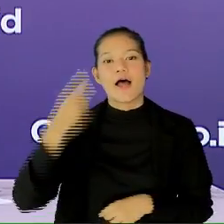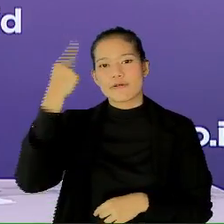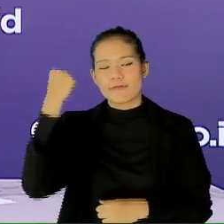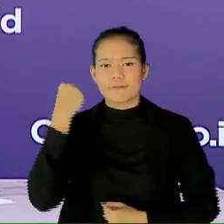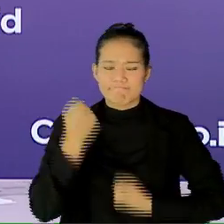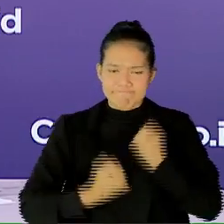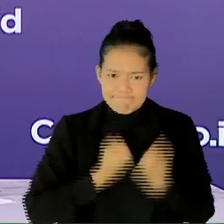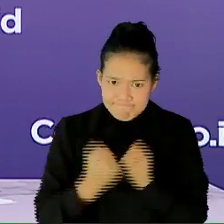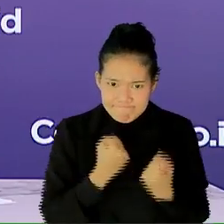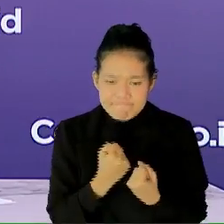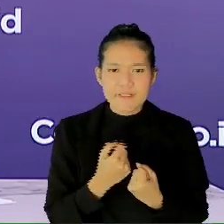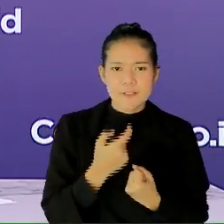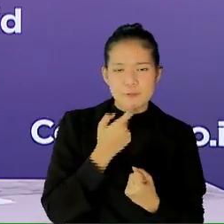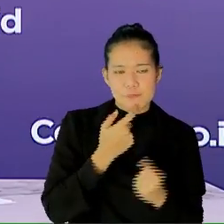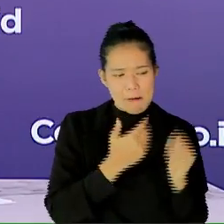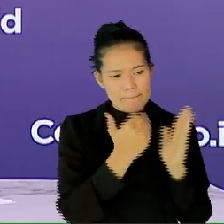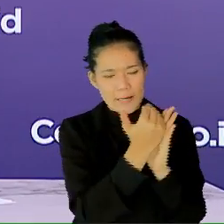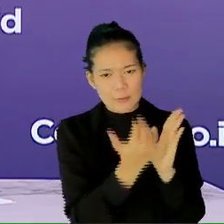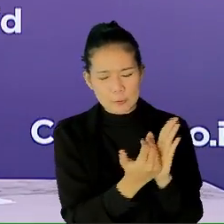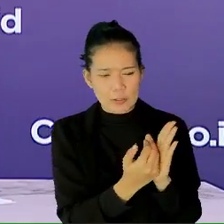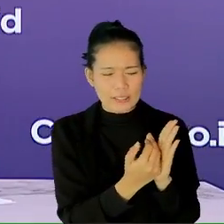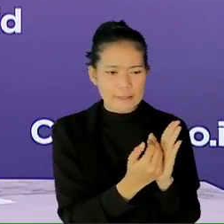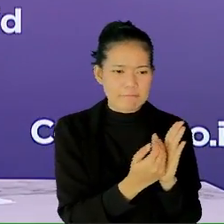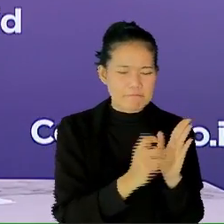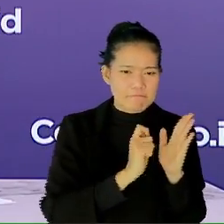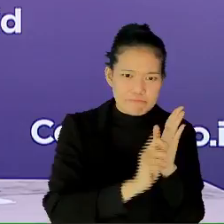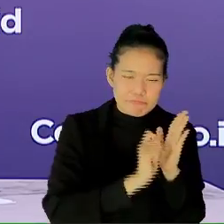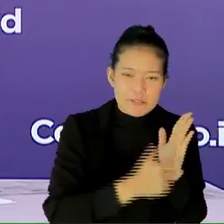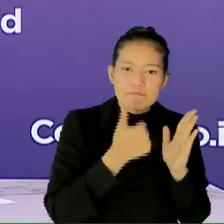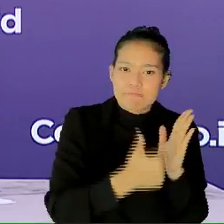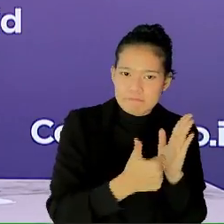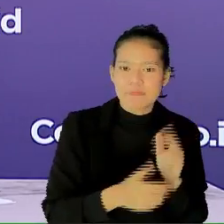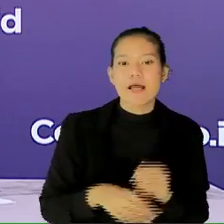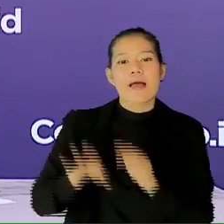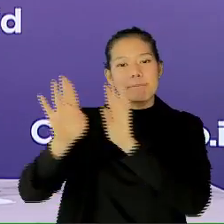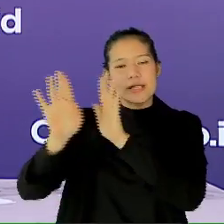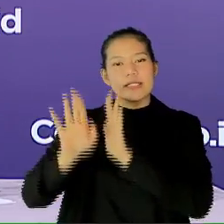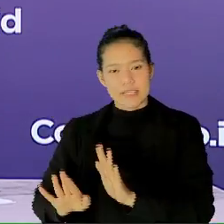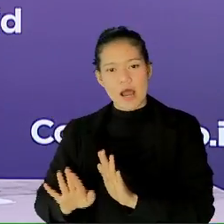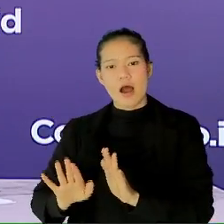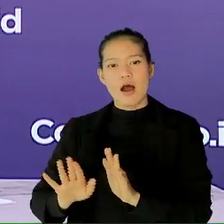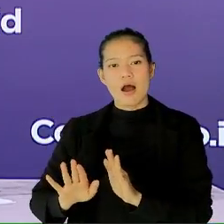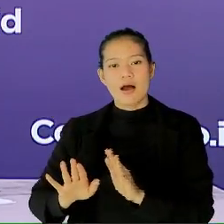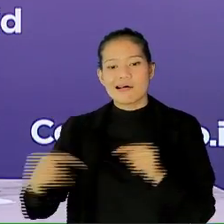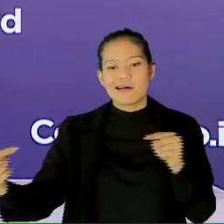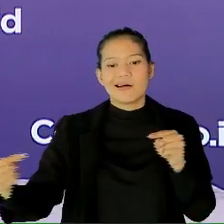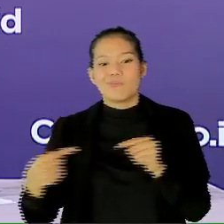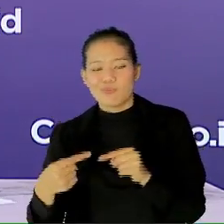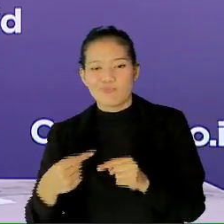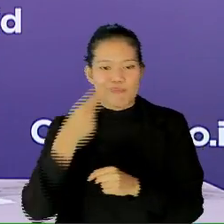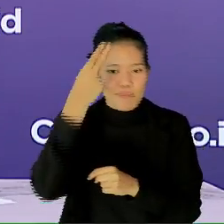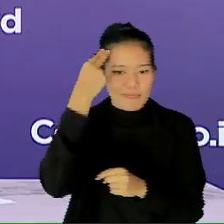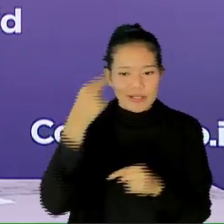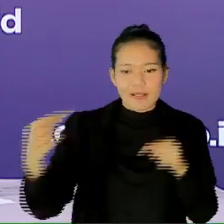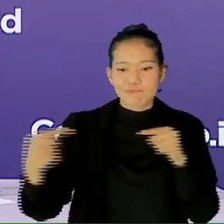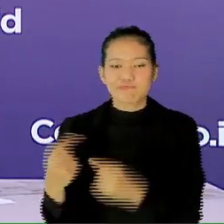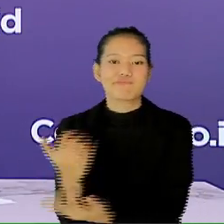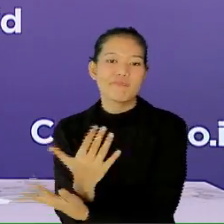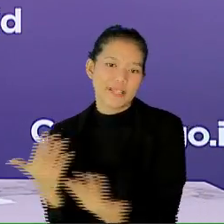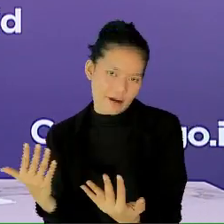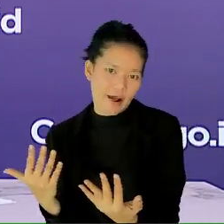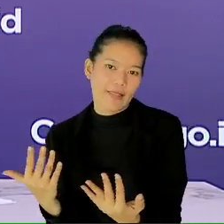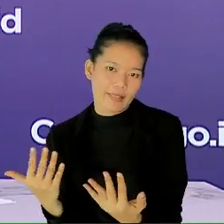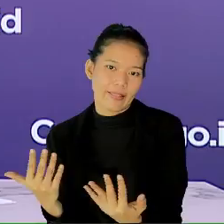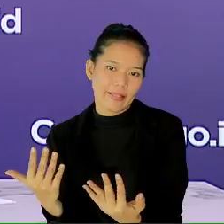tries to formulate the best policies. The media as an extension of the government to convey the information to the public, and